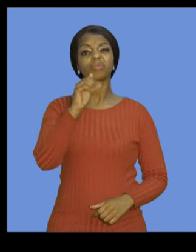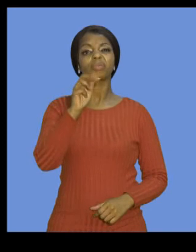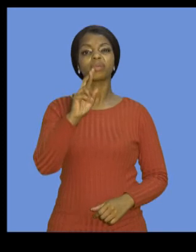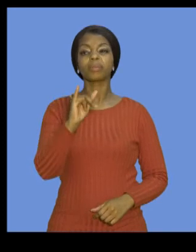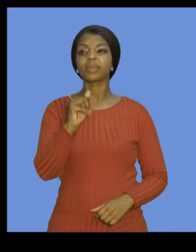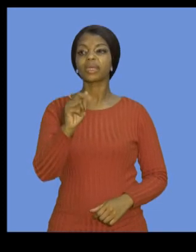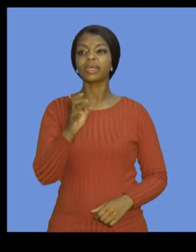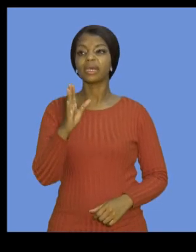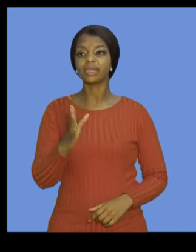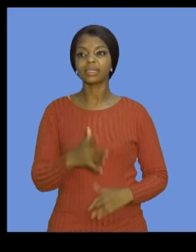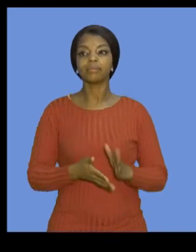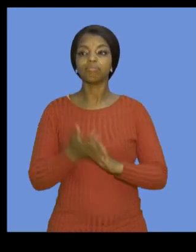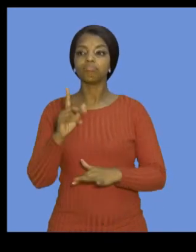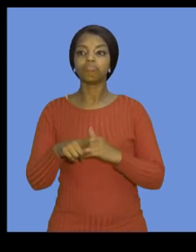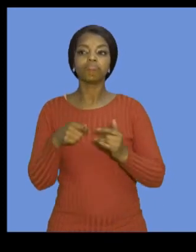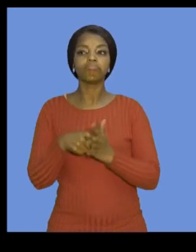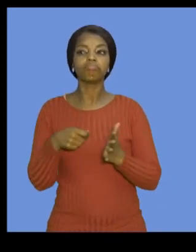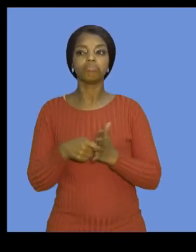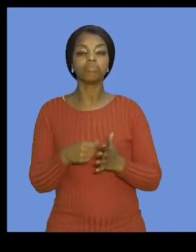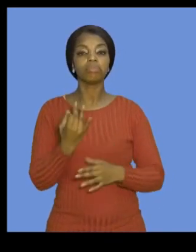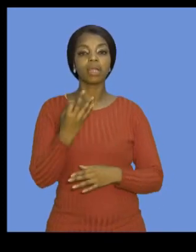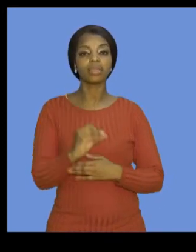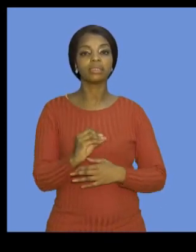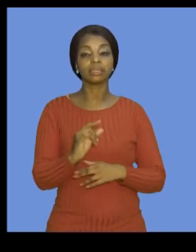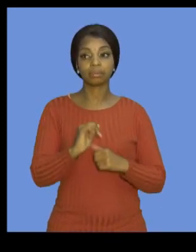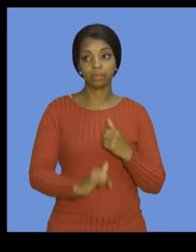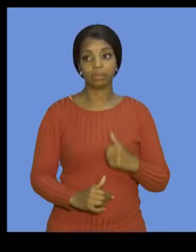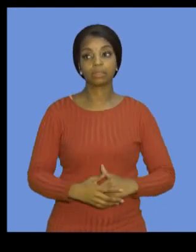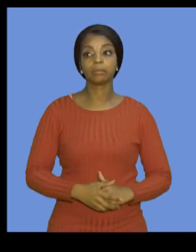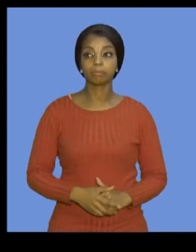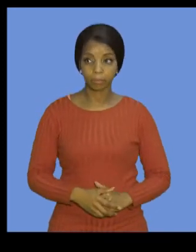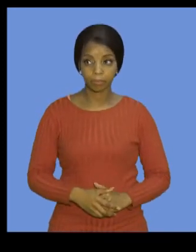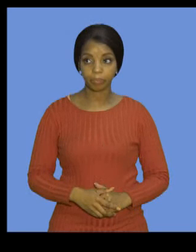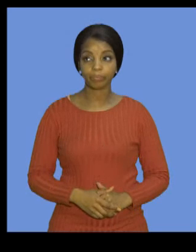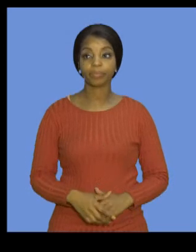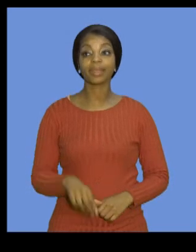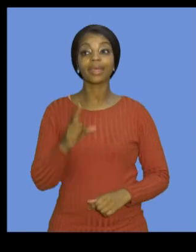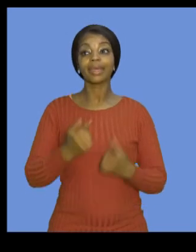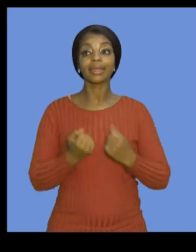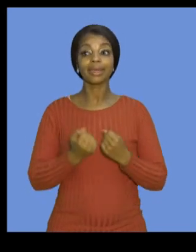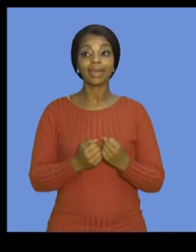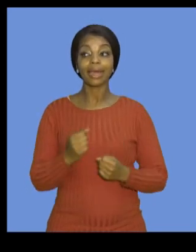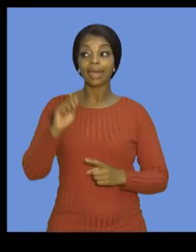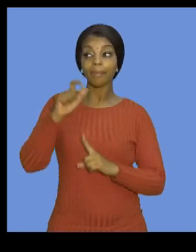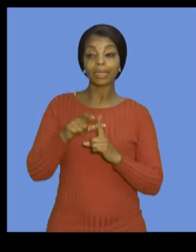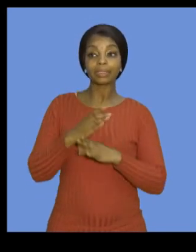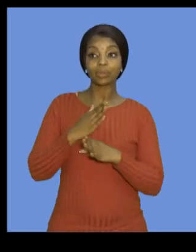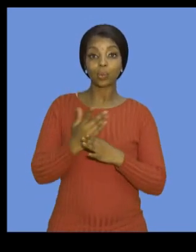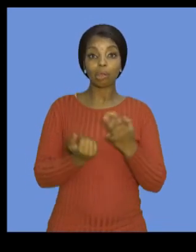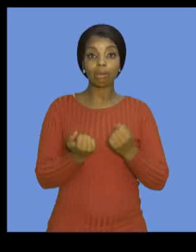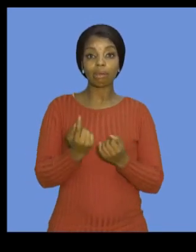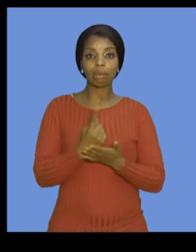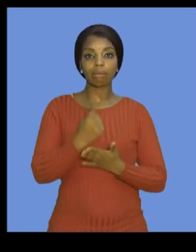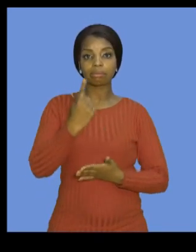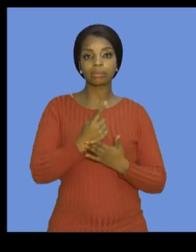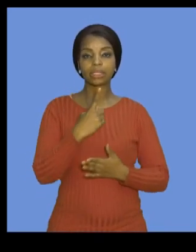months. Then the salesman is prepared to give Maria what? 5,000 less than the straight line depreciation value.